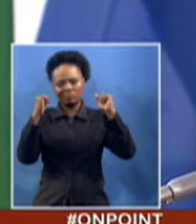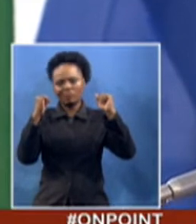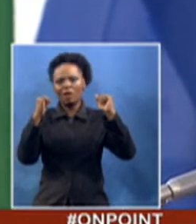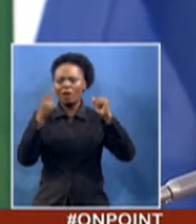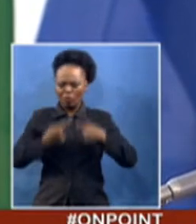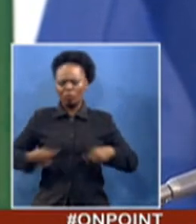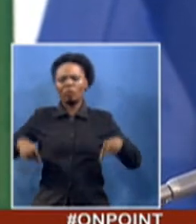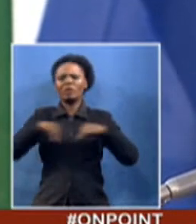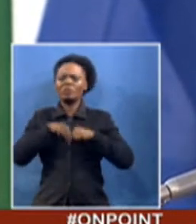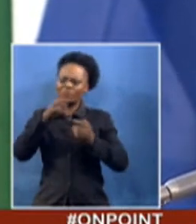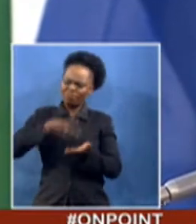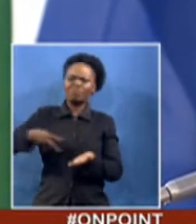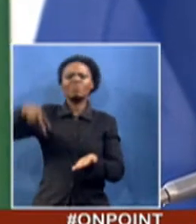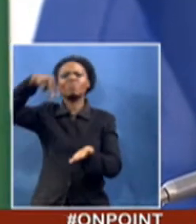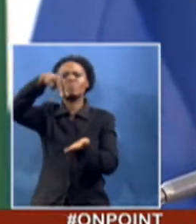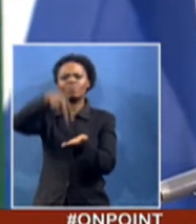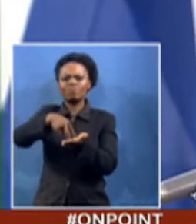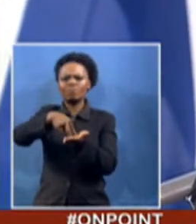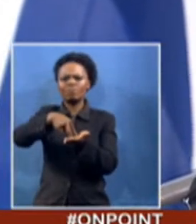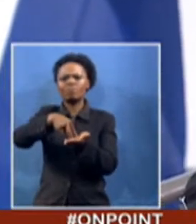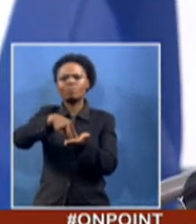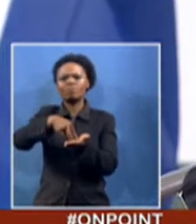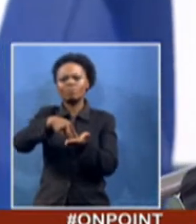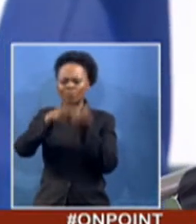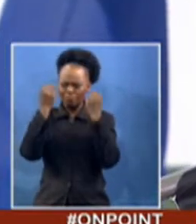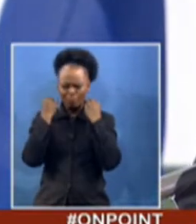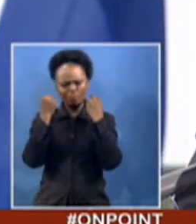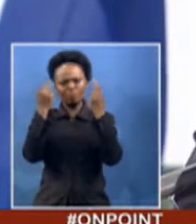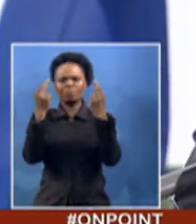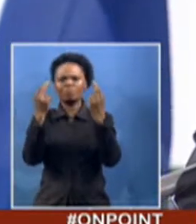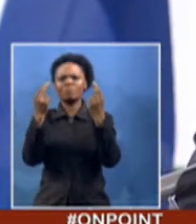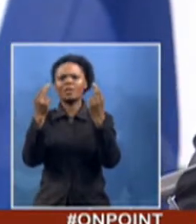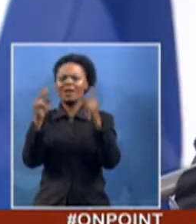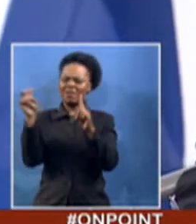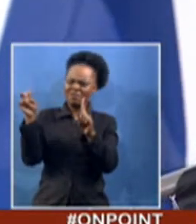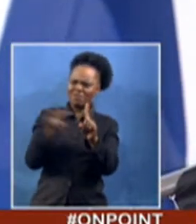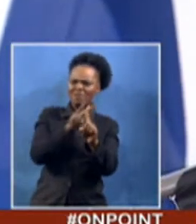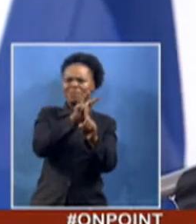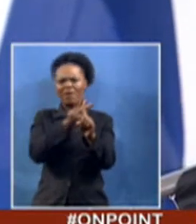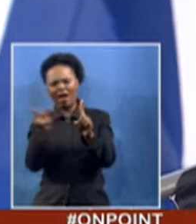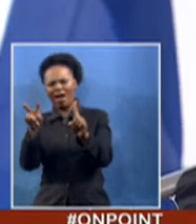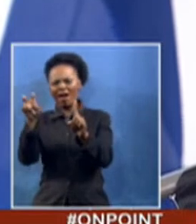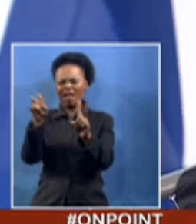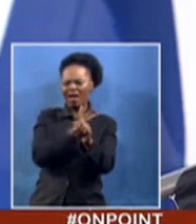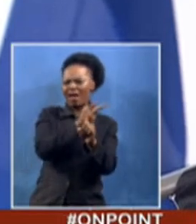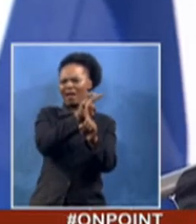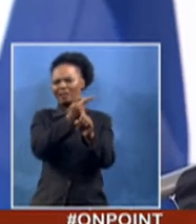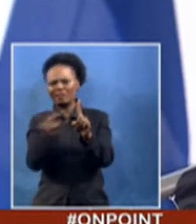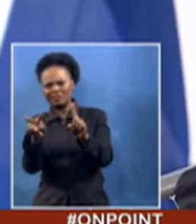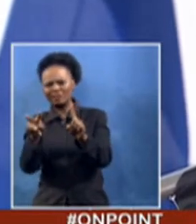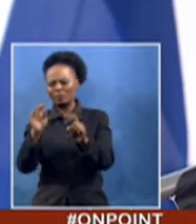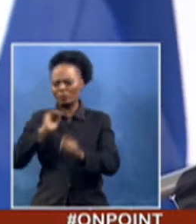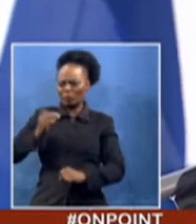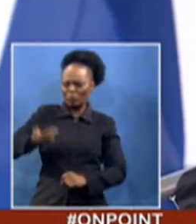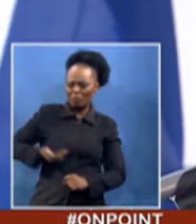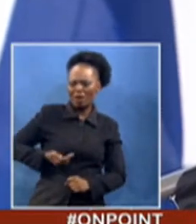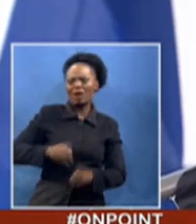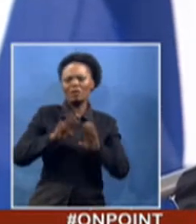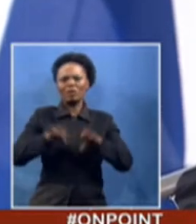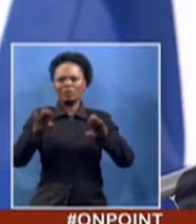stand against violence that is perpetrated against women and